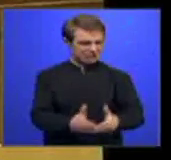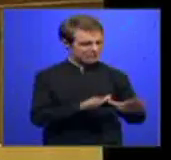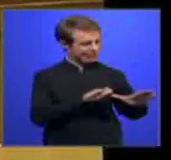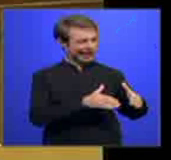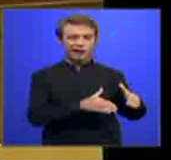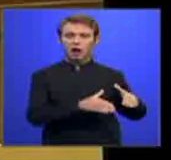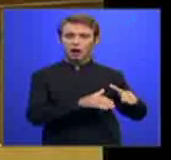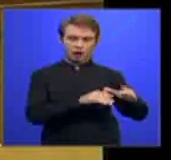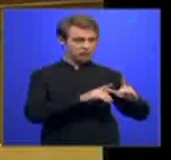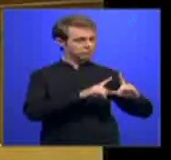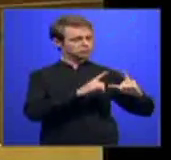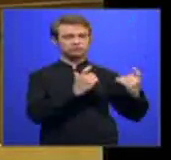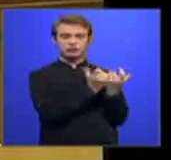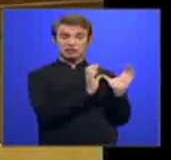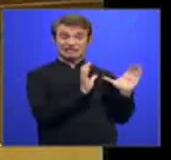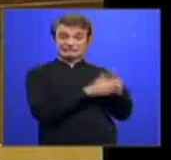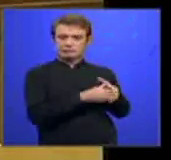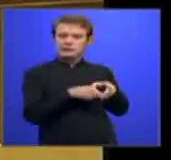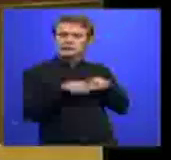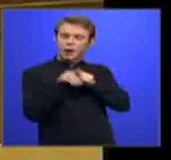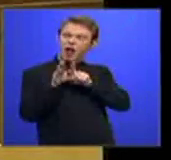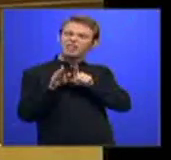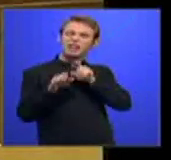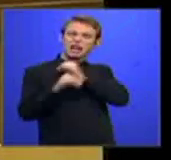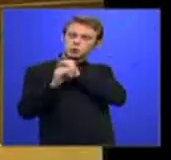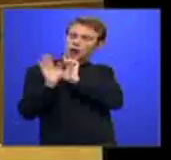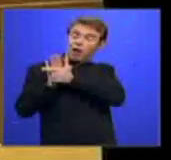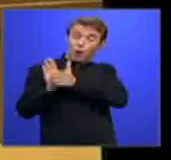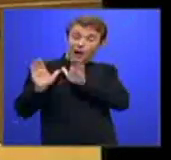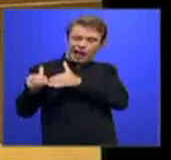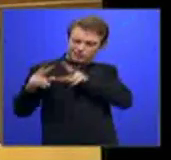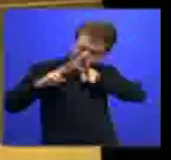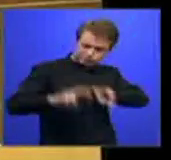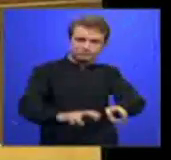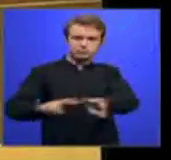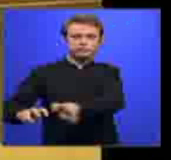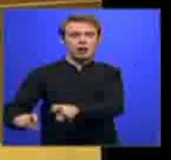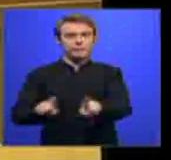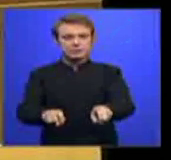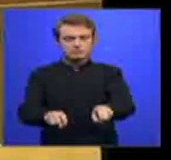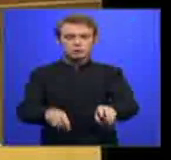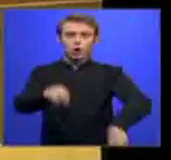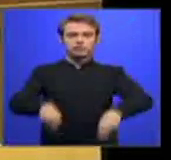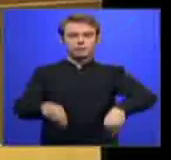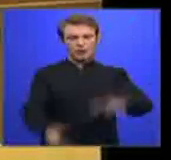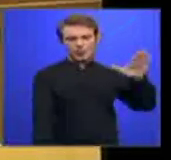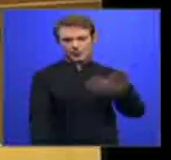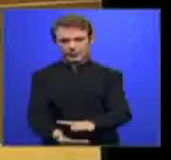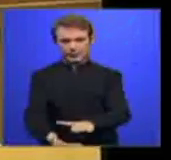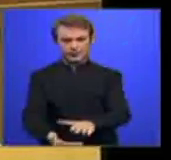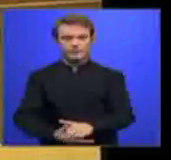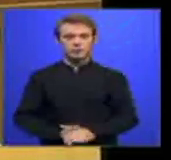and other law enforcement authorities. The infrastructure development program has been